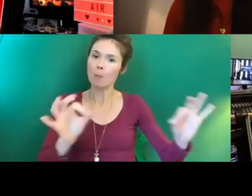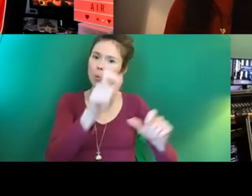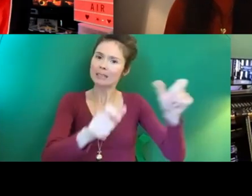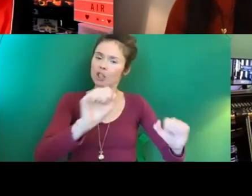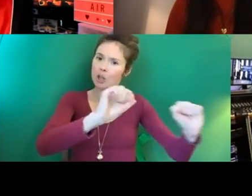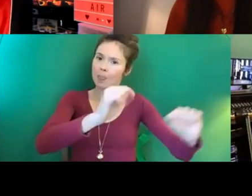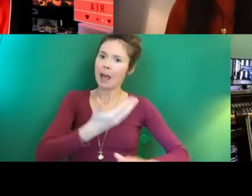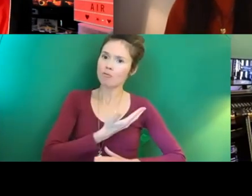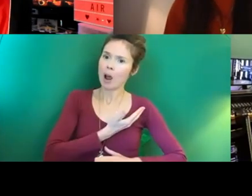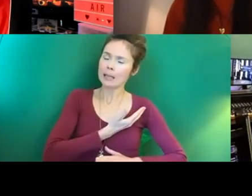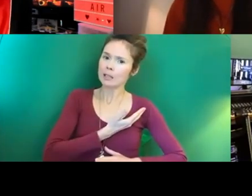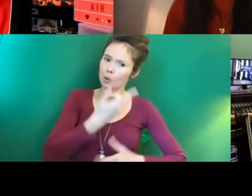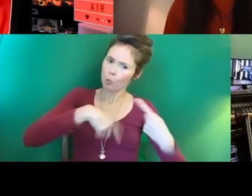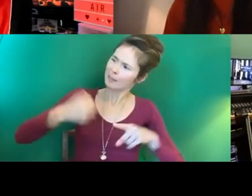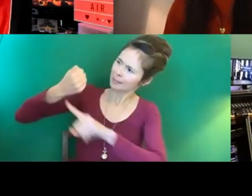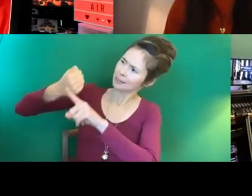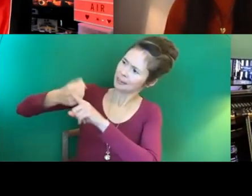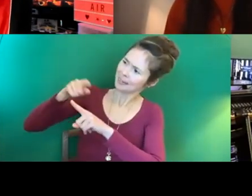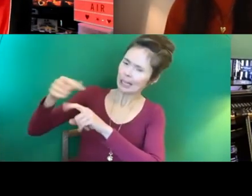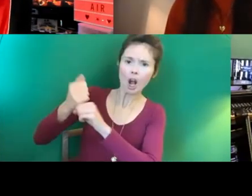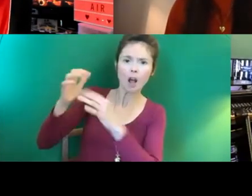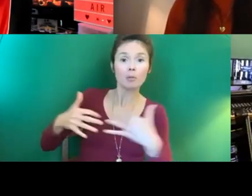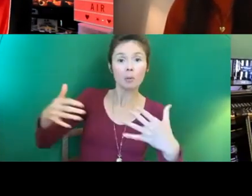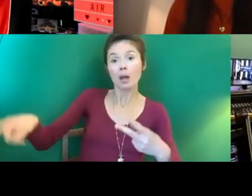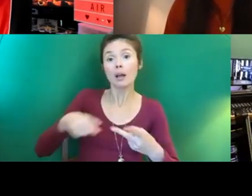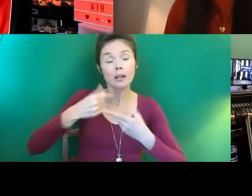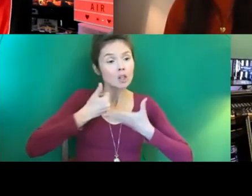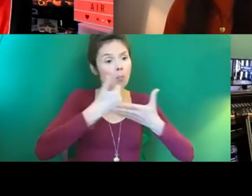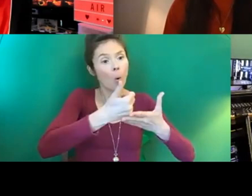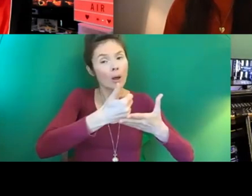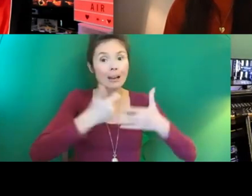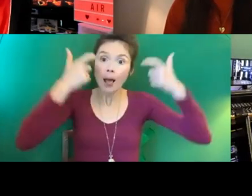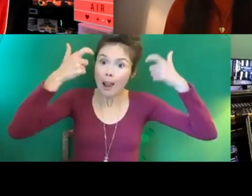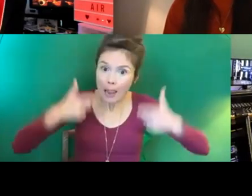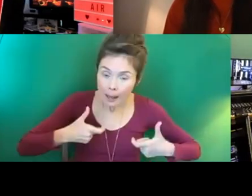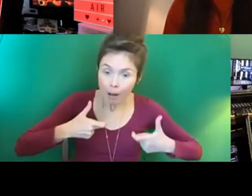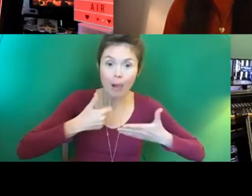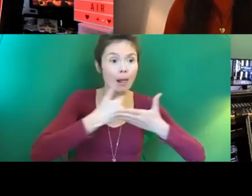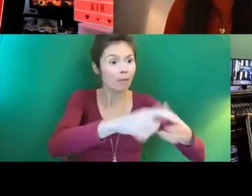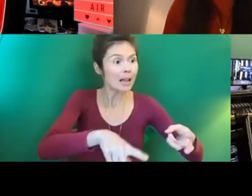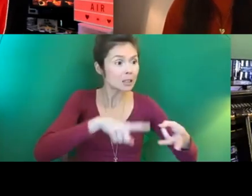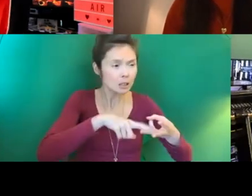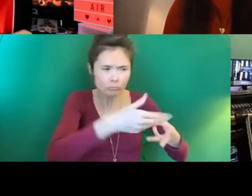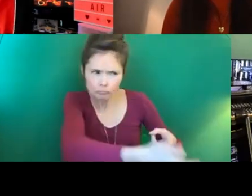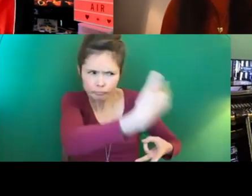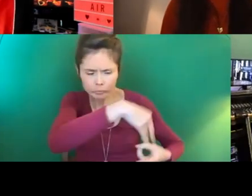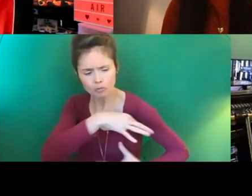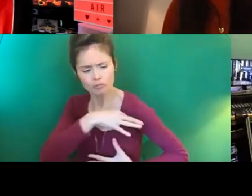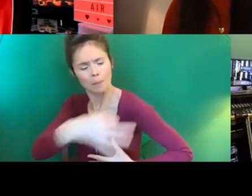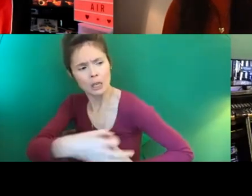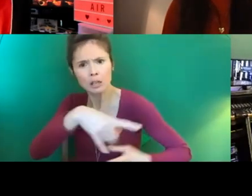UK. And we also provide support, legal advice, representation, assistance, career advice